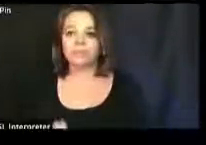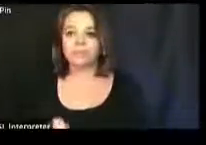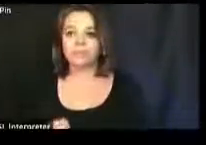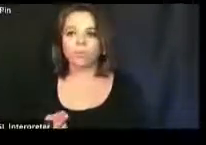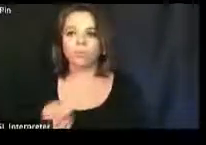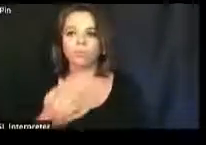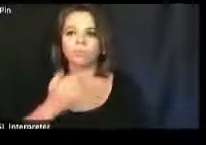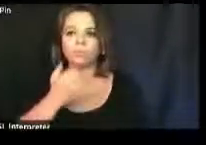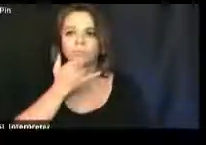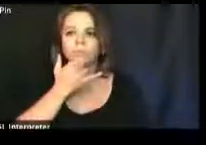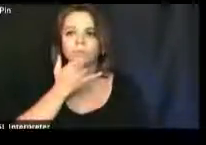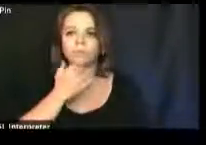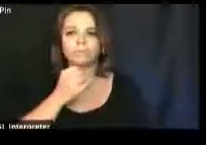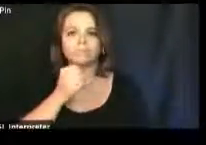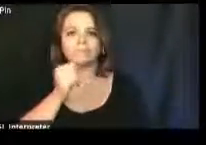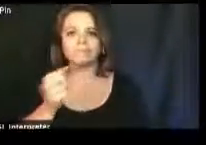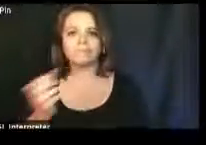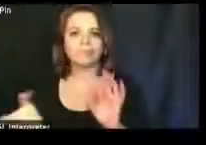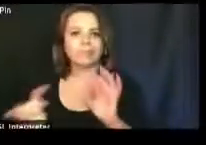I did not promote.